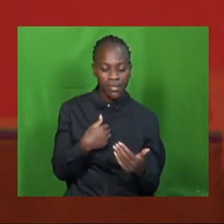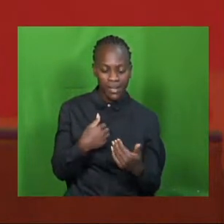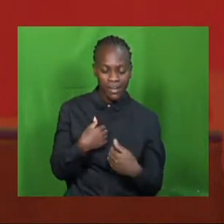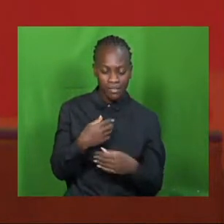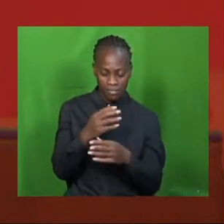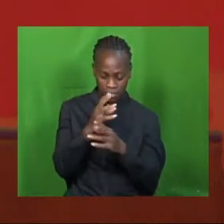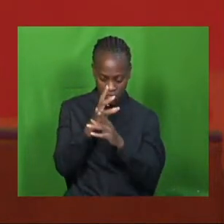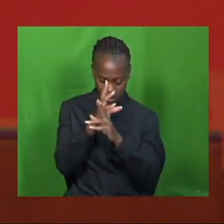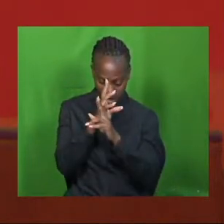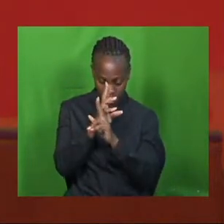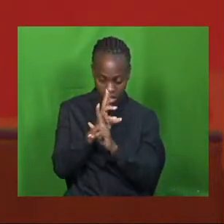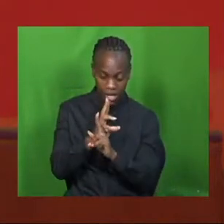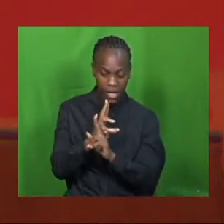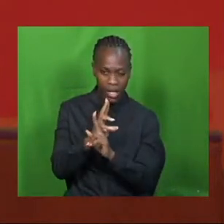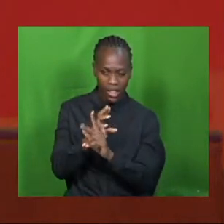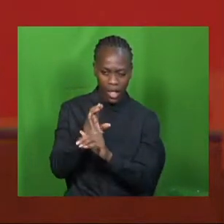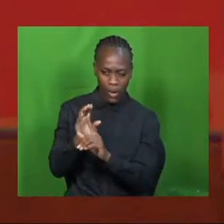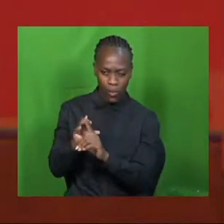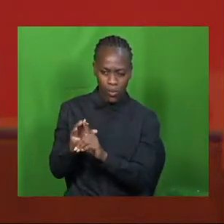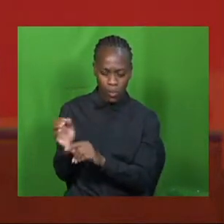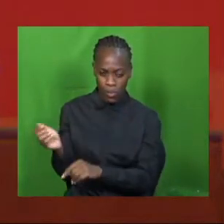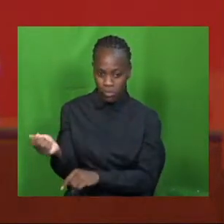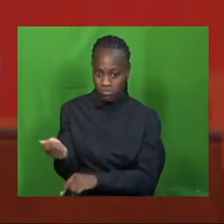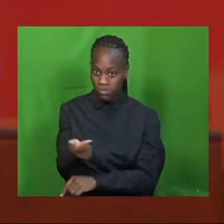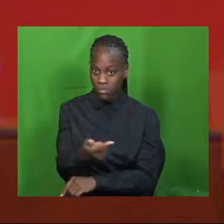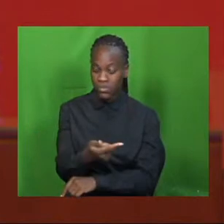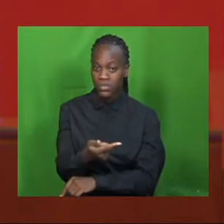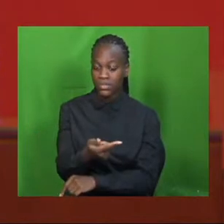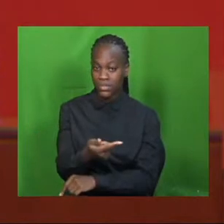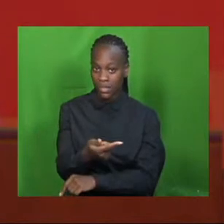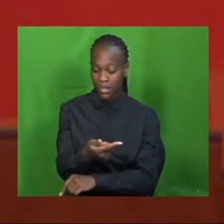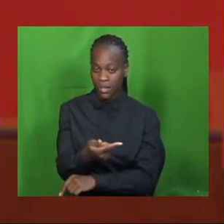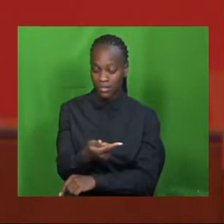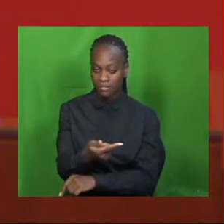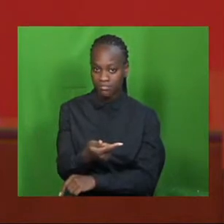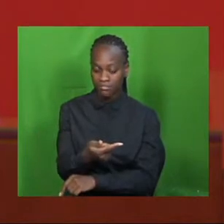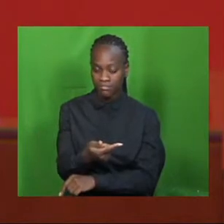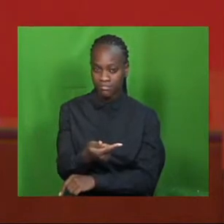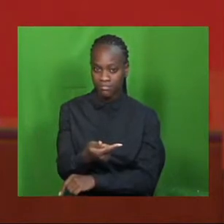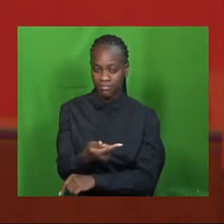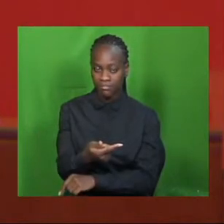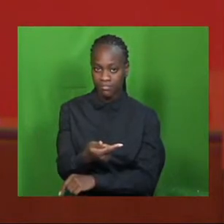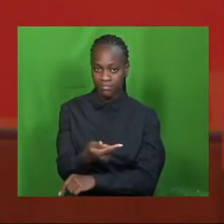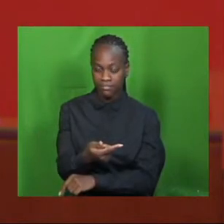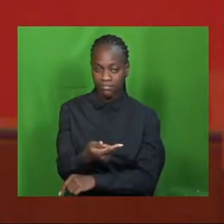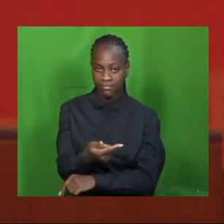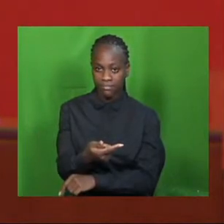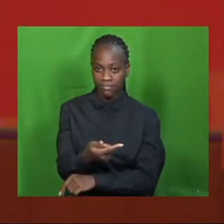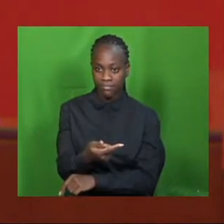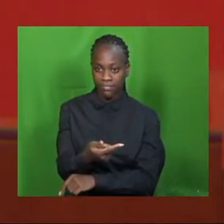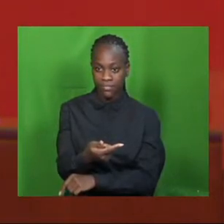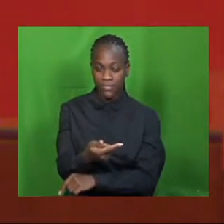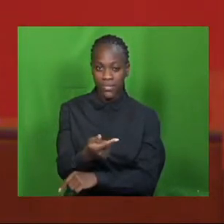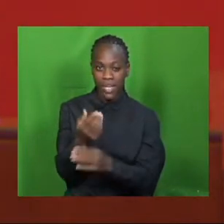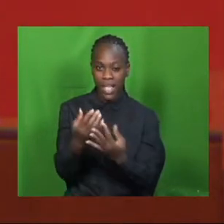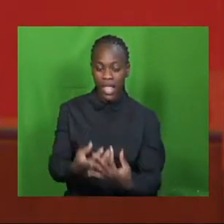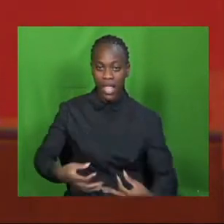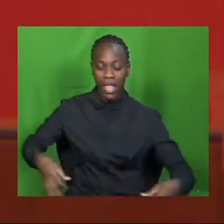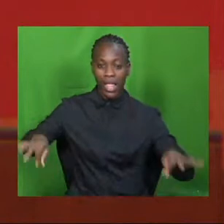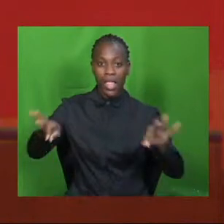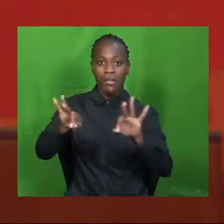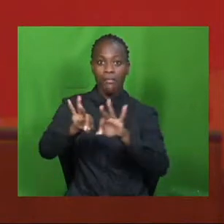respect, if you don't see me as somebody worthy of you doing business with,